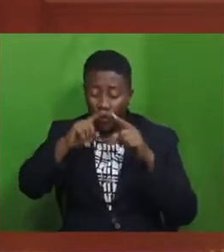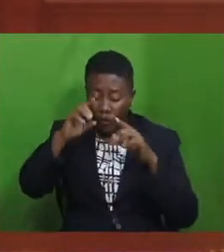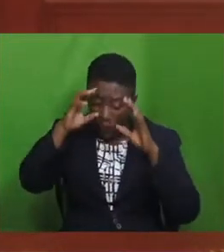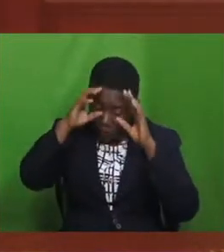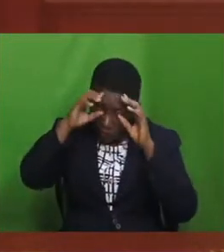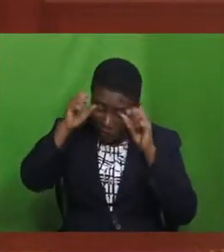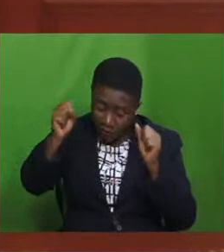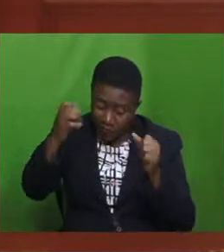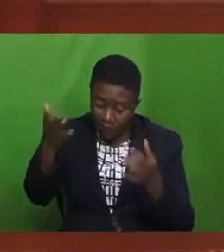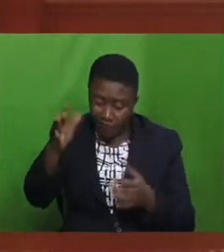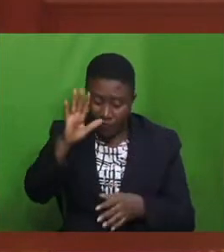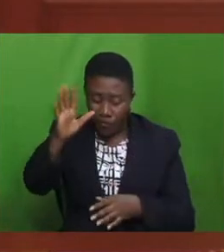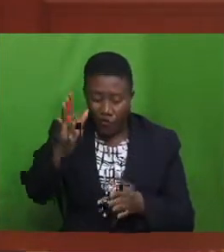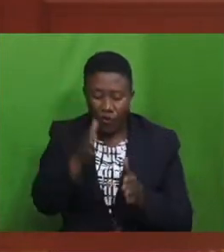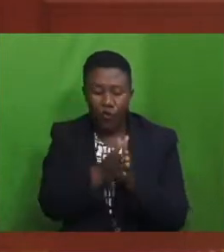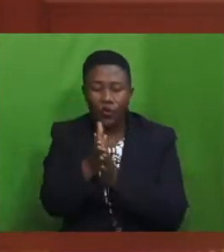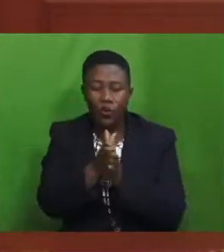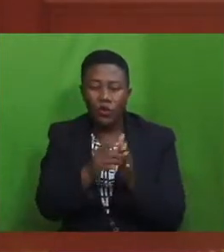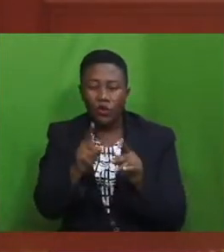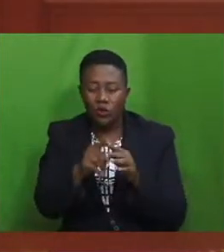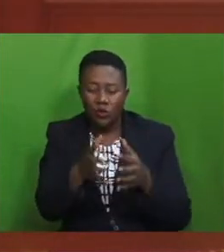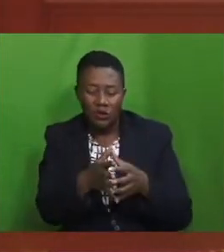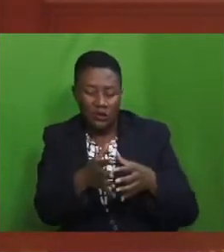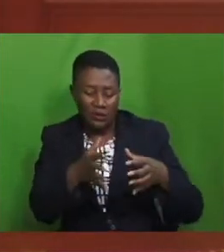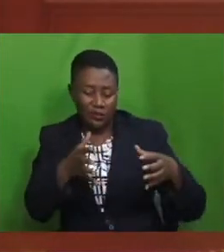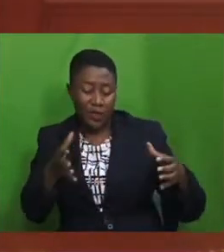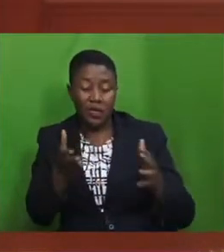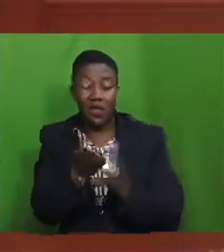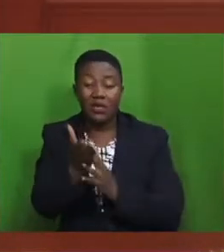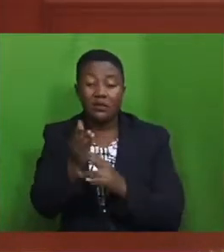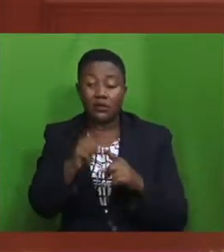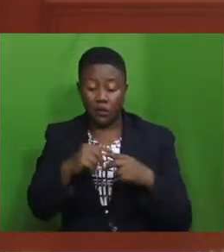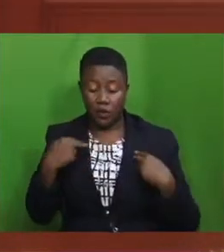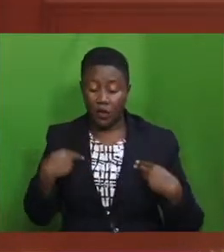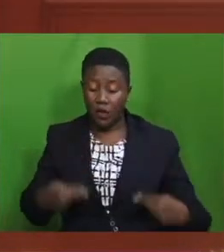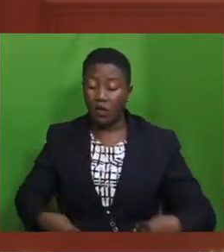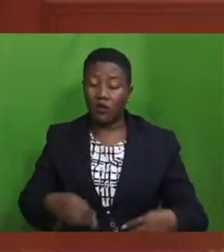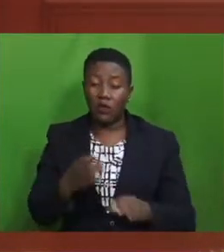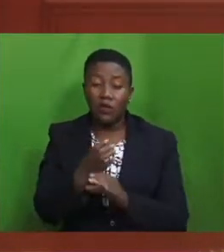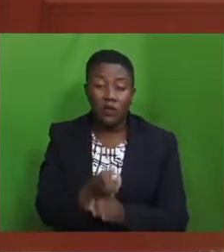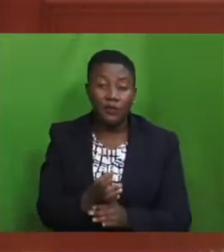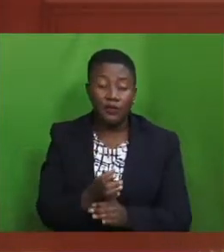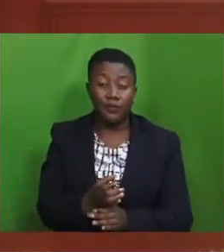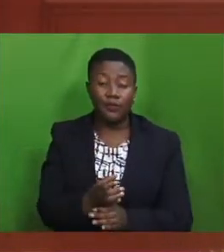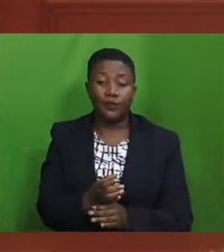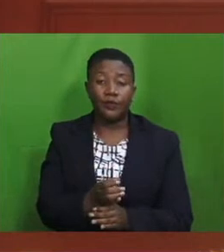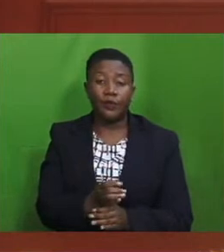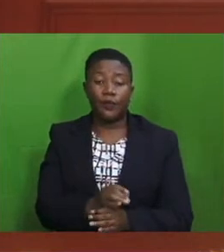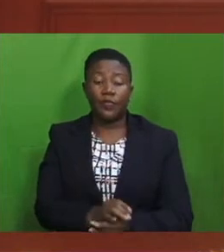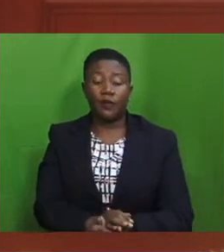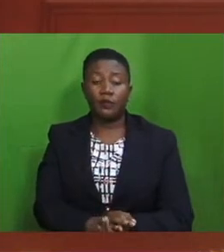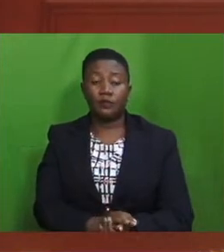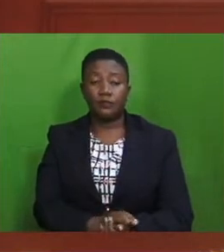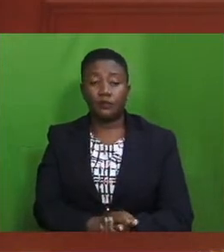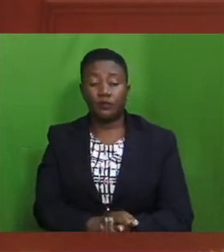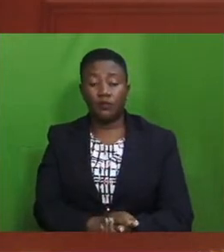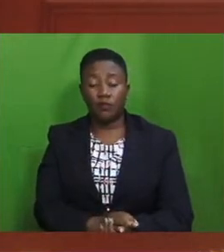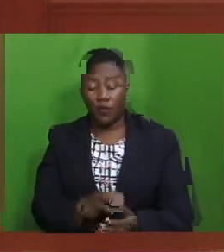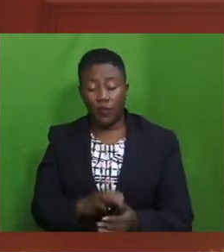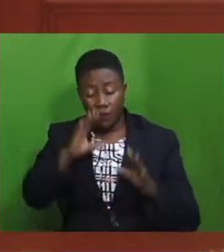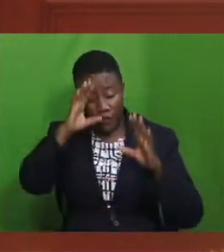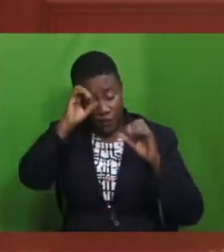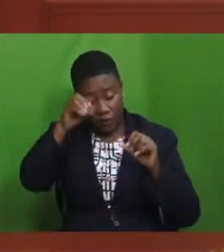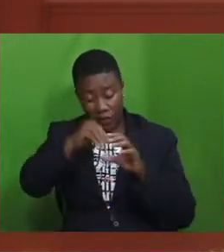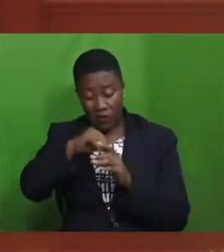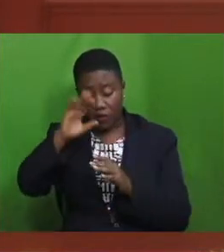to expand access to health care. And Mr. Speaker, the President in his statement, which